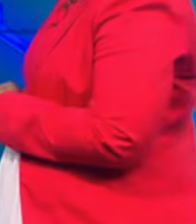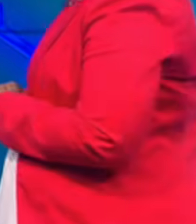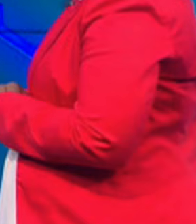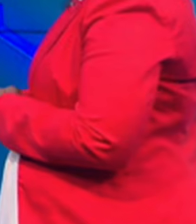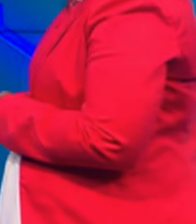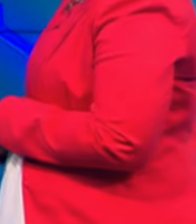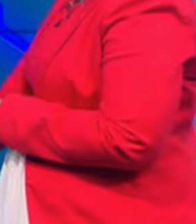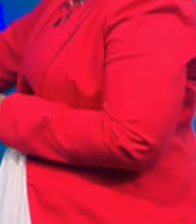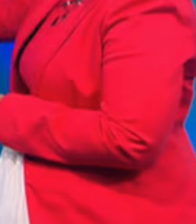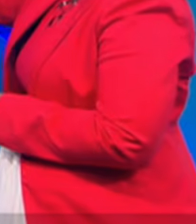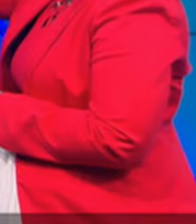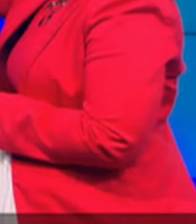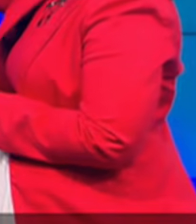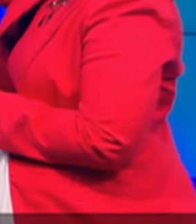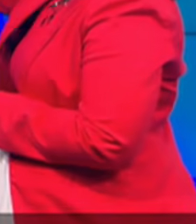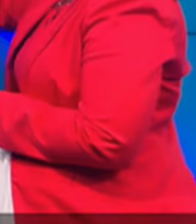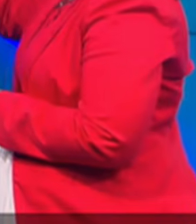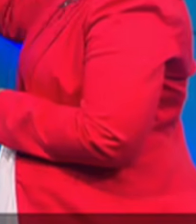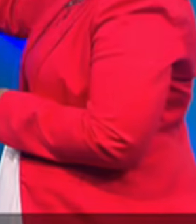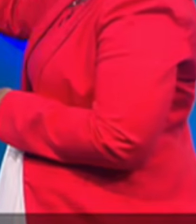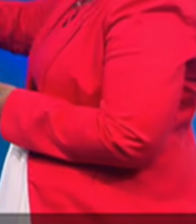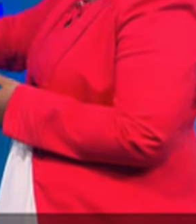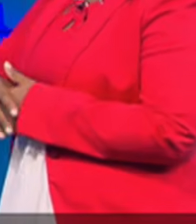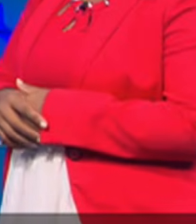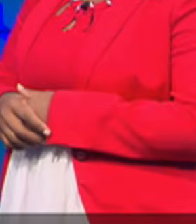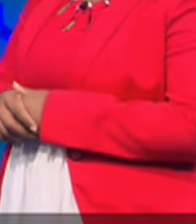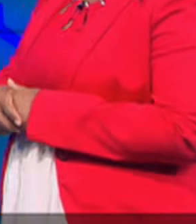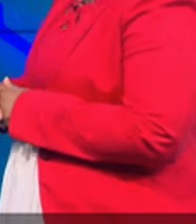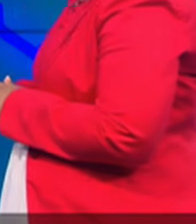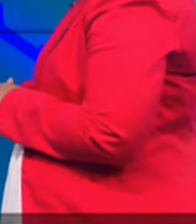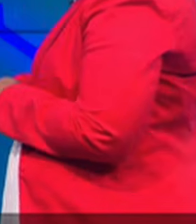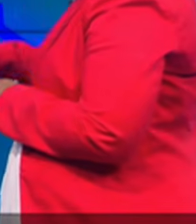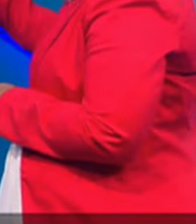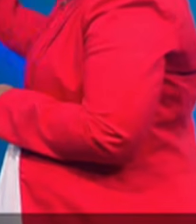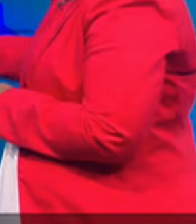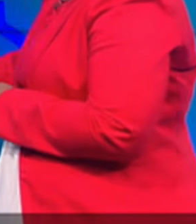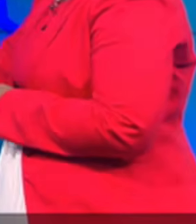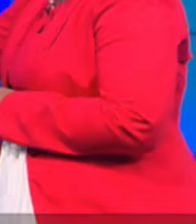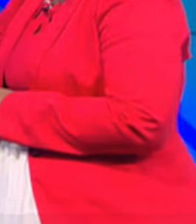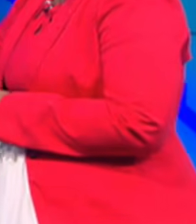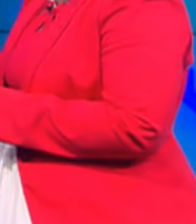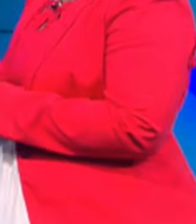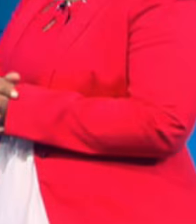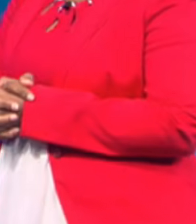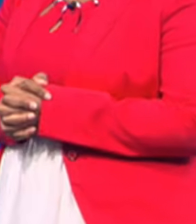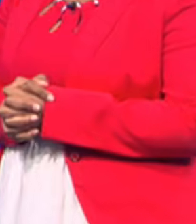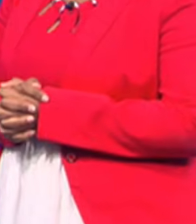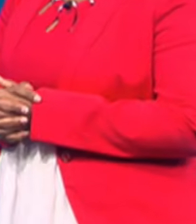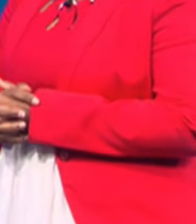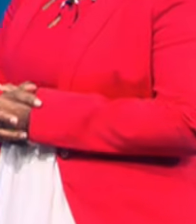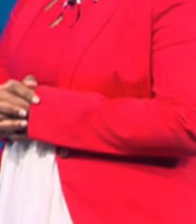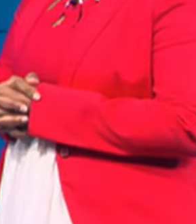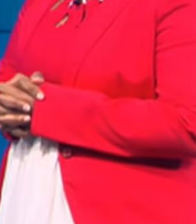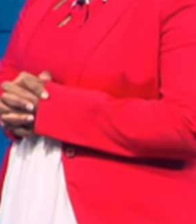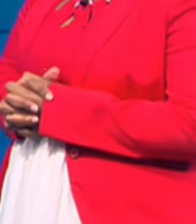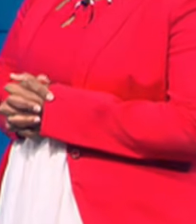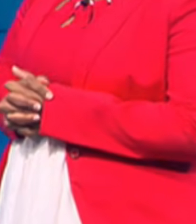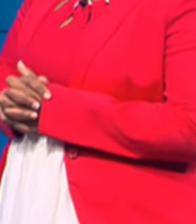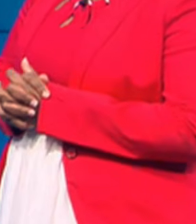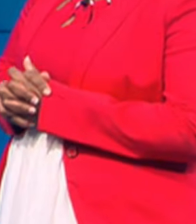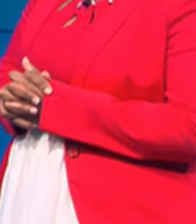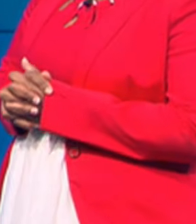di le 80 ka go province ya North West di karolo dingwe tsa province ya Gauteng go fitla ka go province ya ka kwa Eastern Cape mme